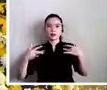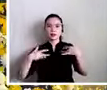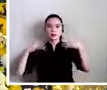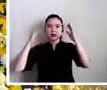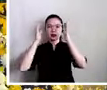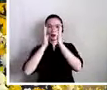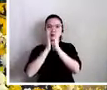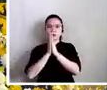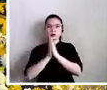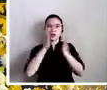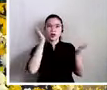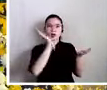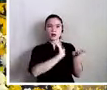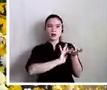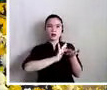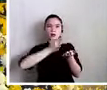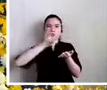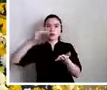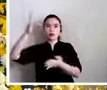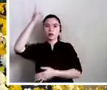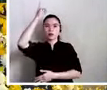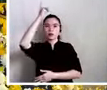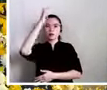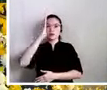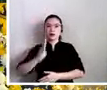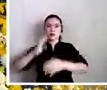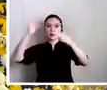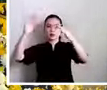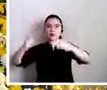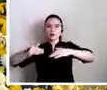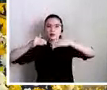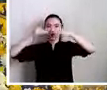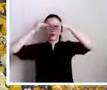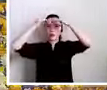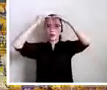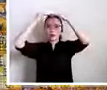in excelsis Deo.